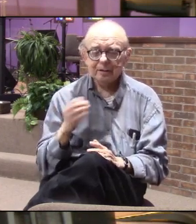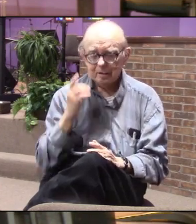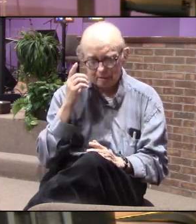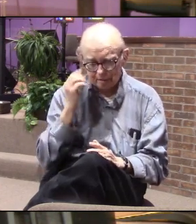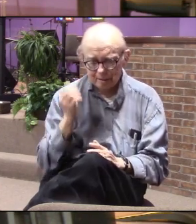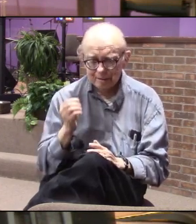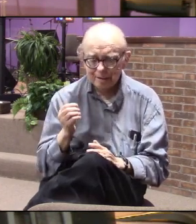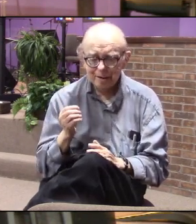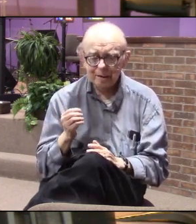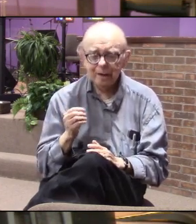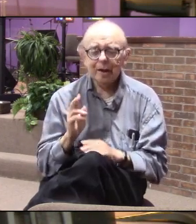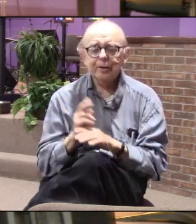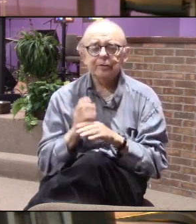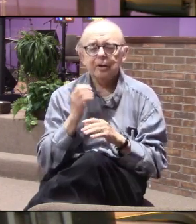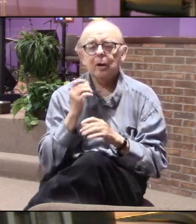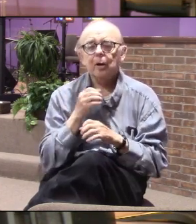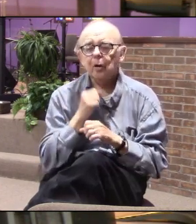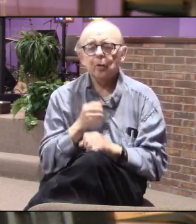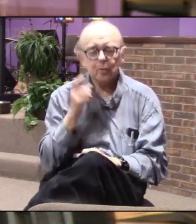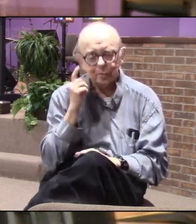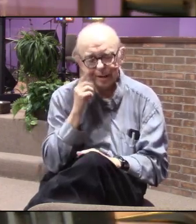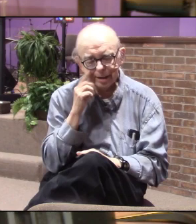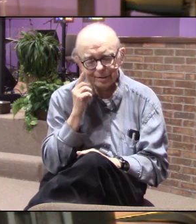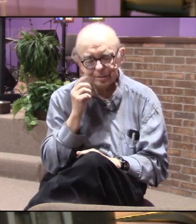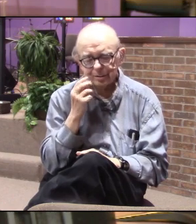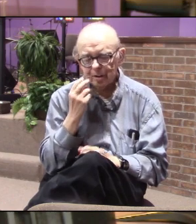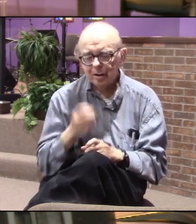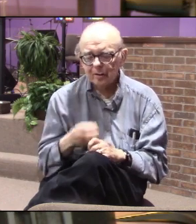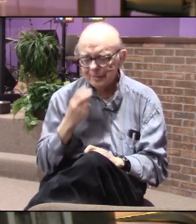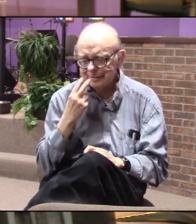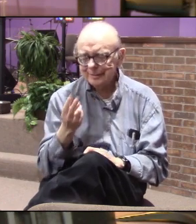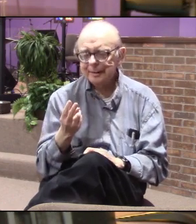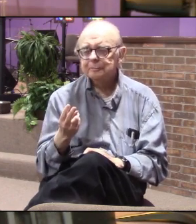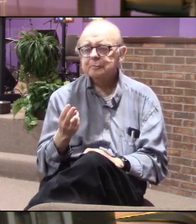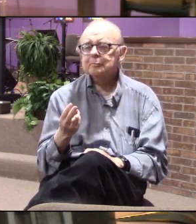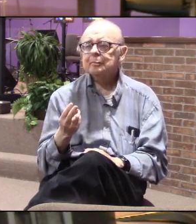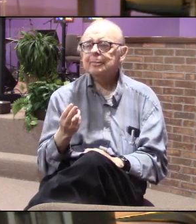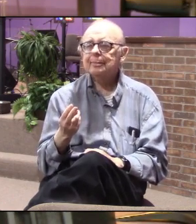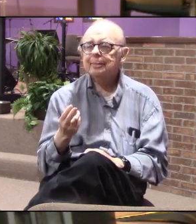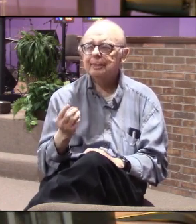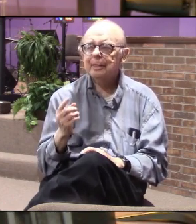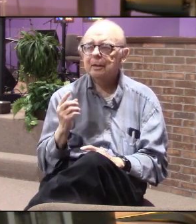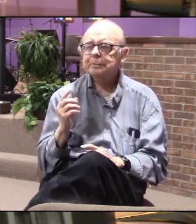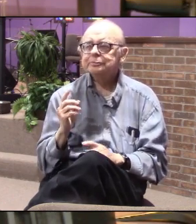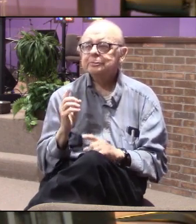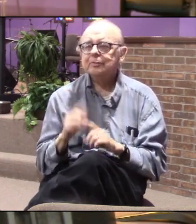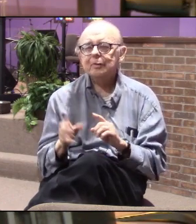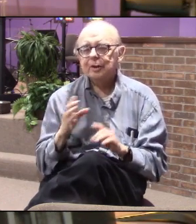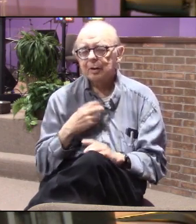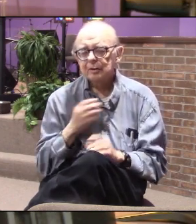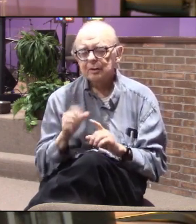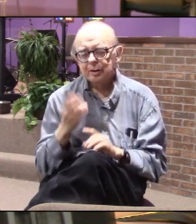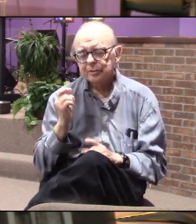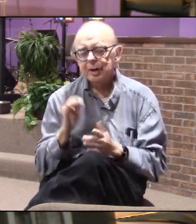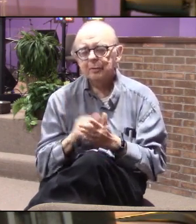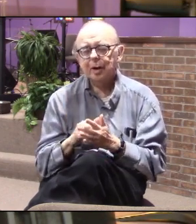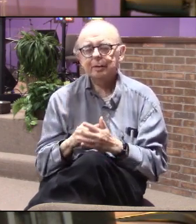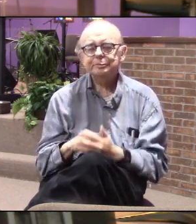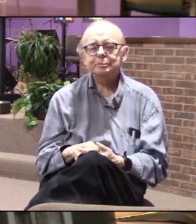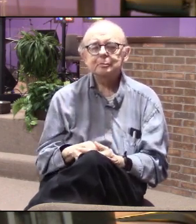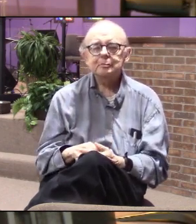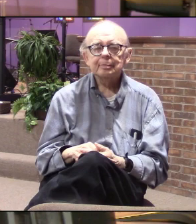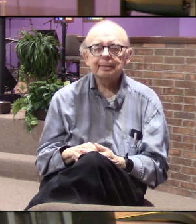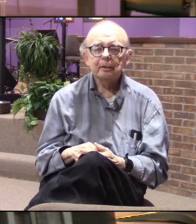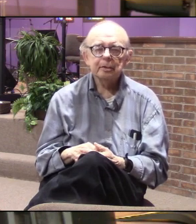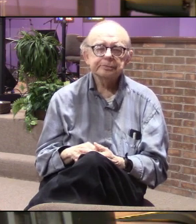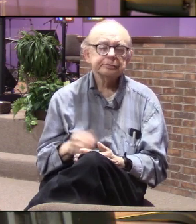wear these other ones, and they're kind of hard for me to see, okay? So if I miss my words and everything, you'll know why.